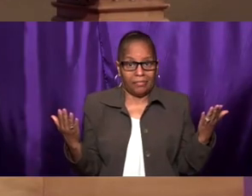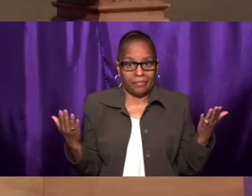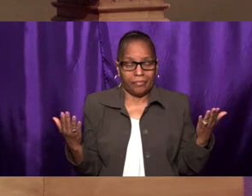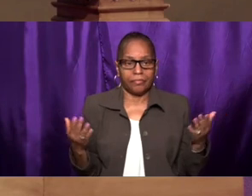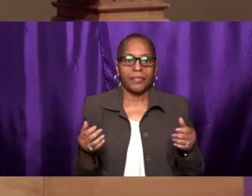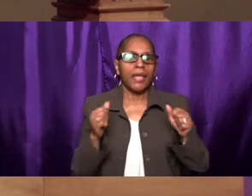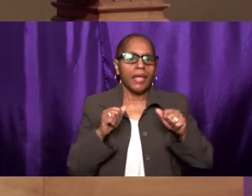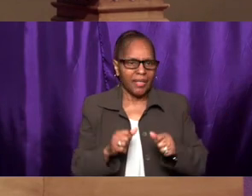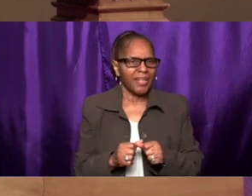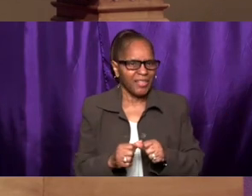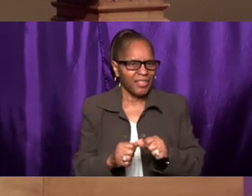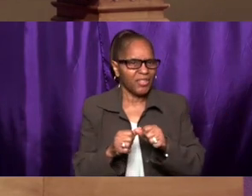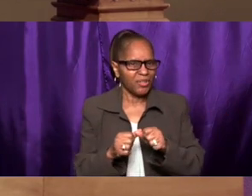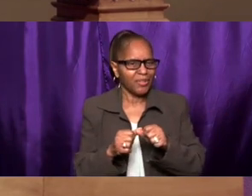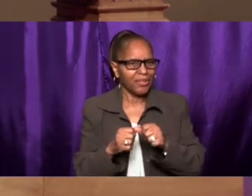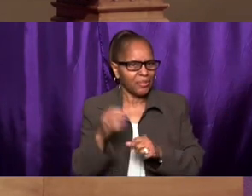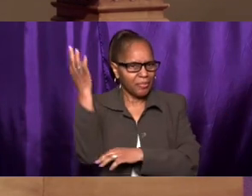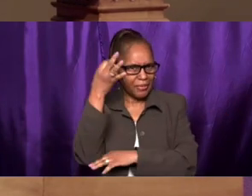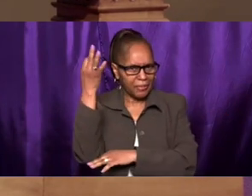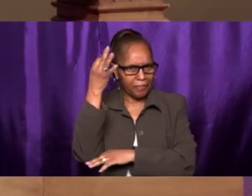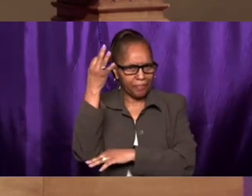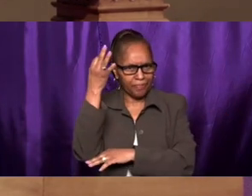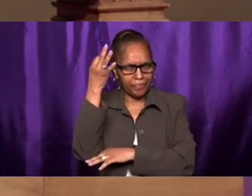Can I go on and hurry up?